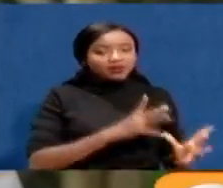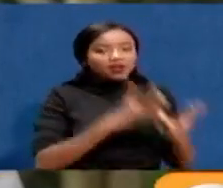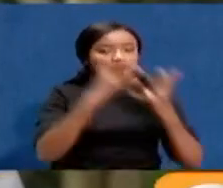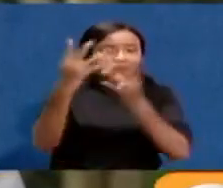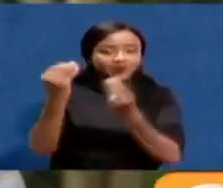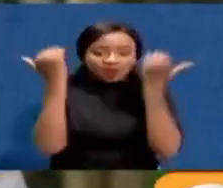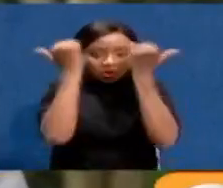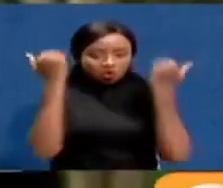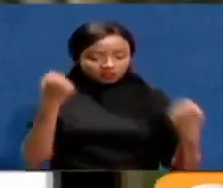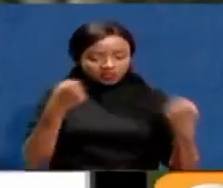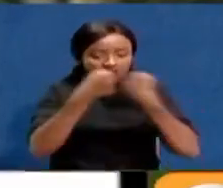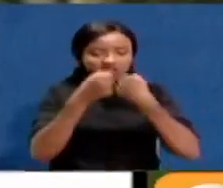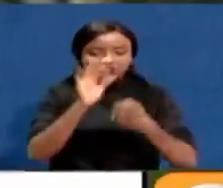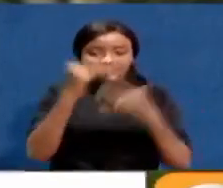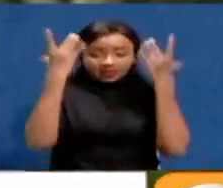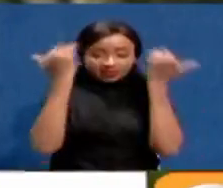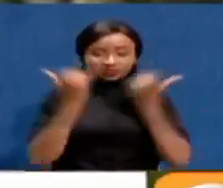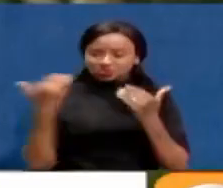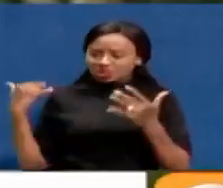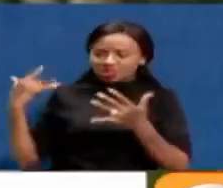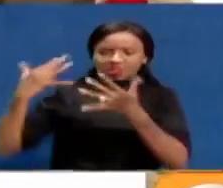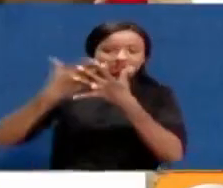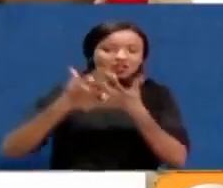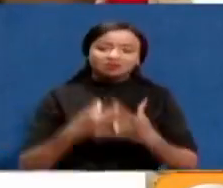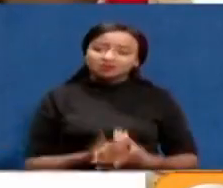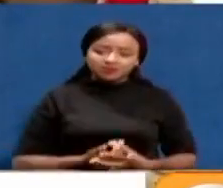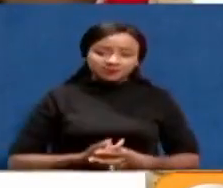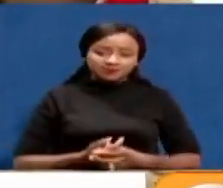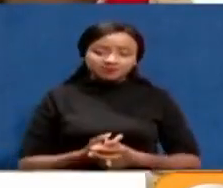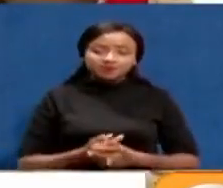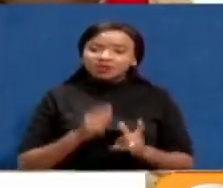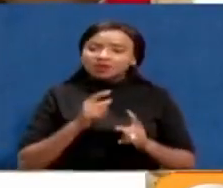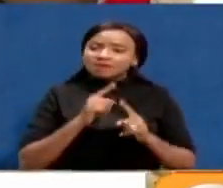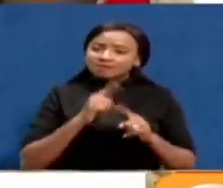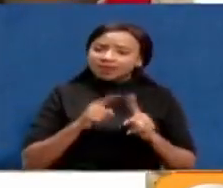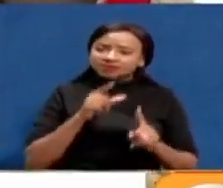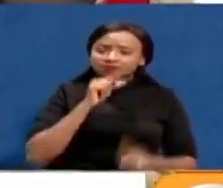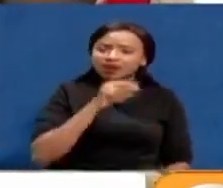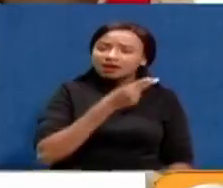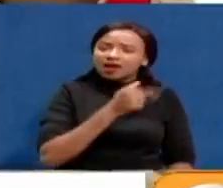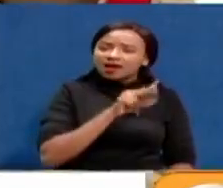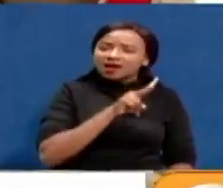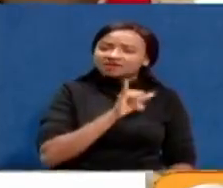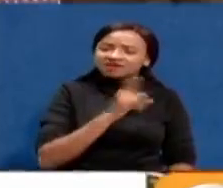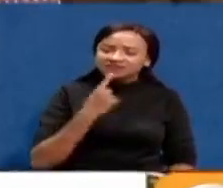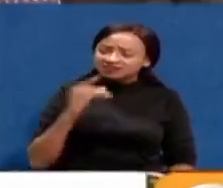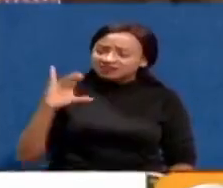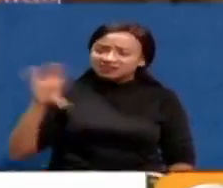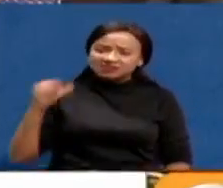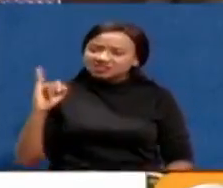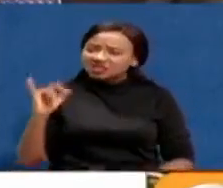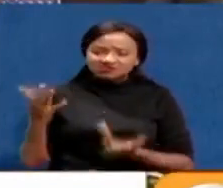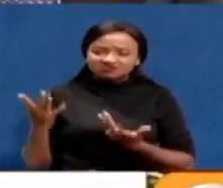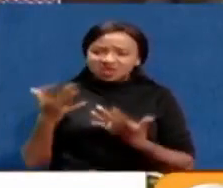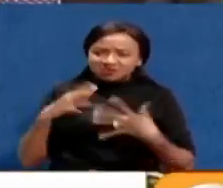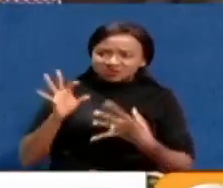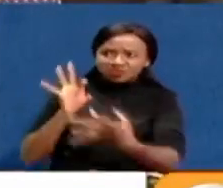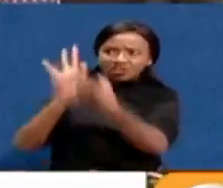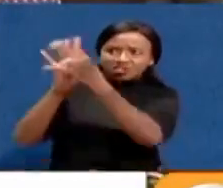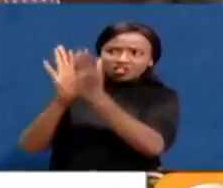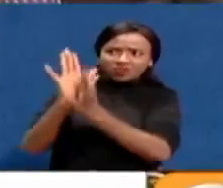court and challenge it, as we have done time without number. Havi asserts that Maraga's unpopularity with the executive could